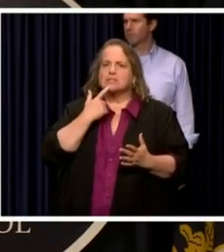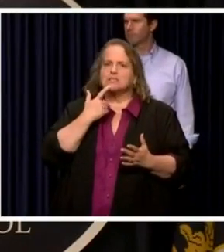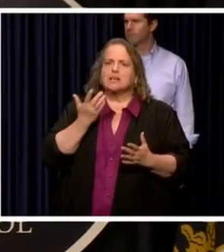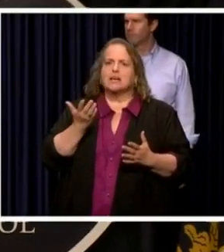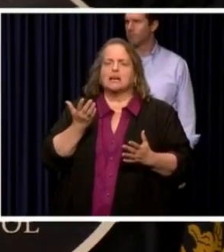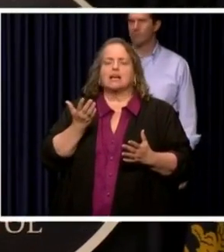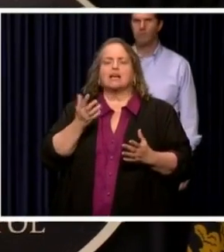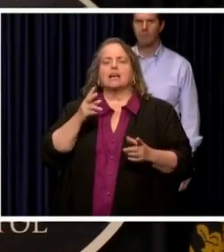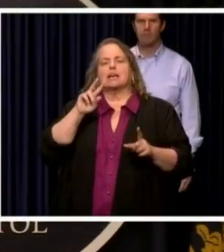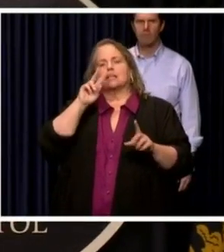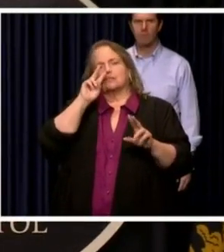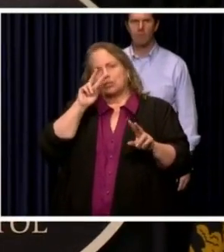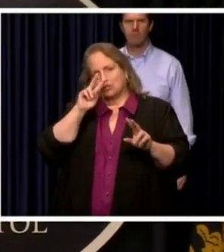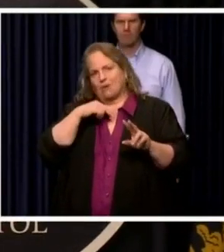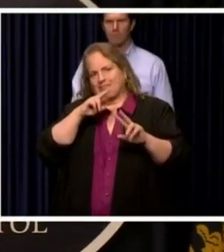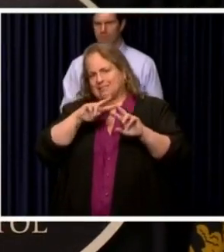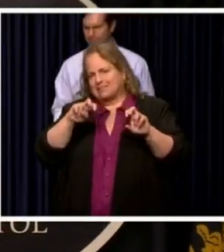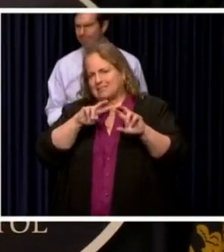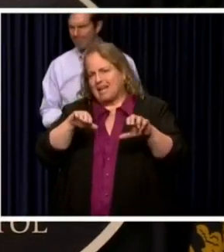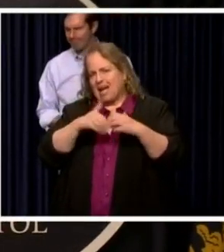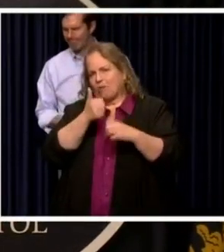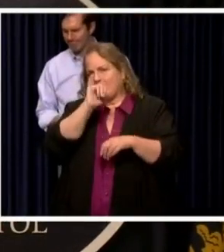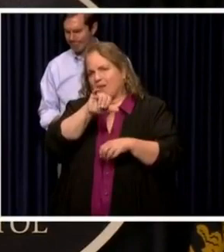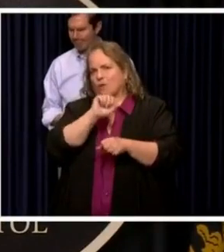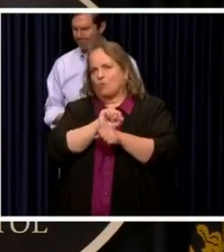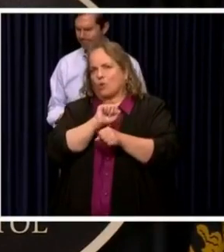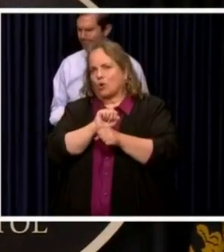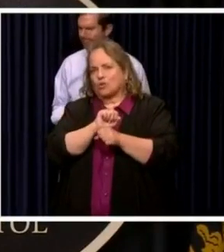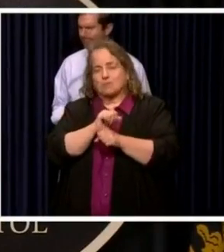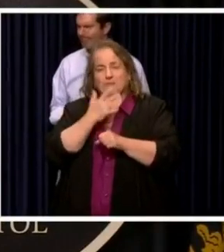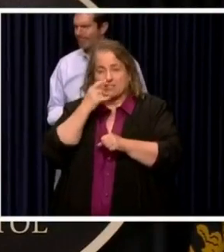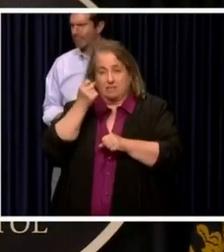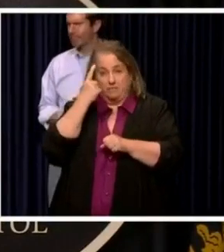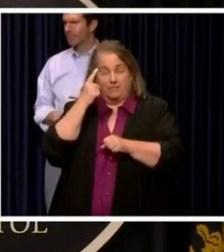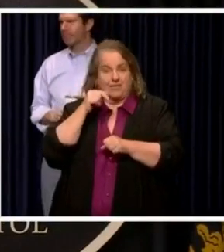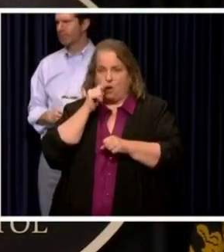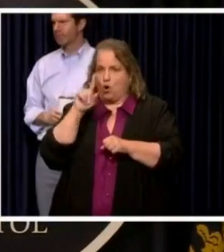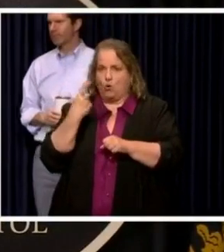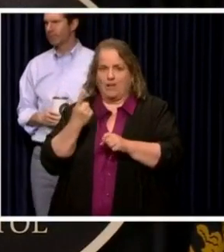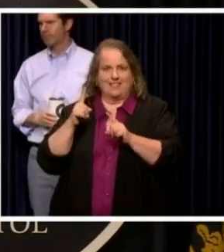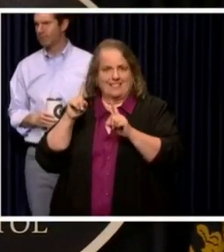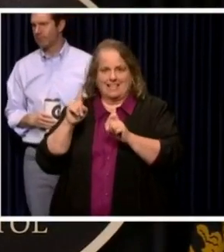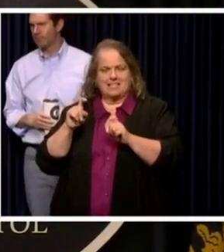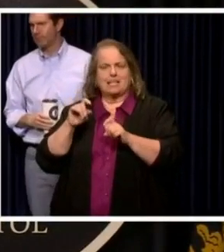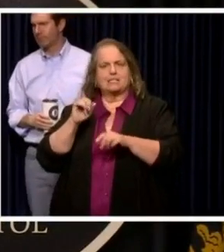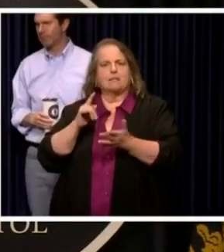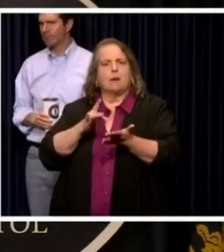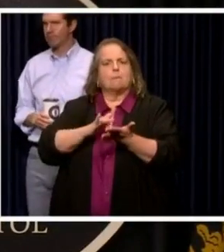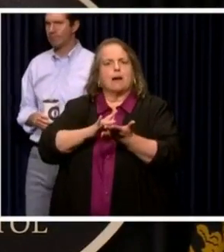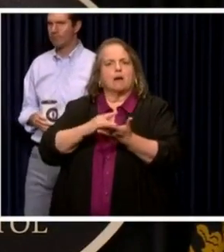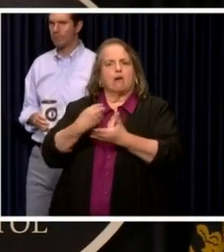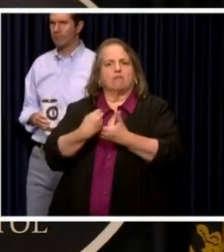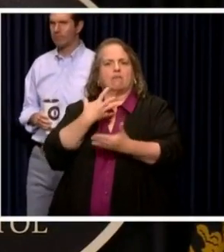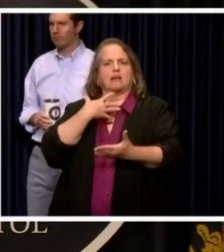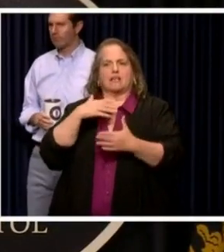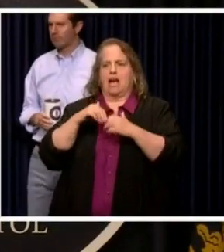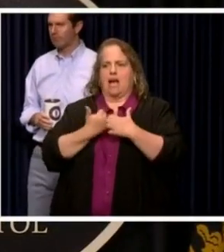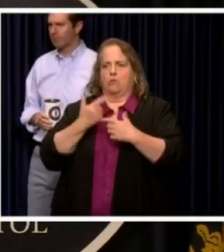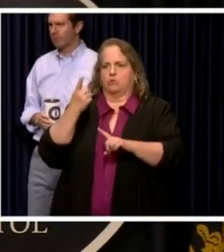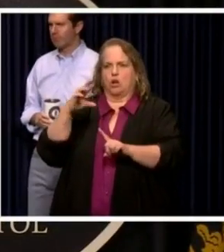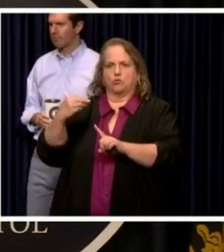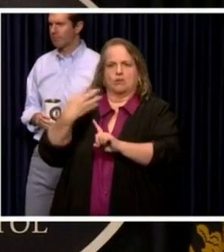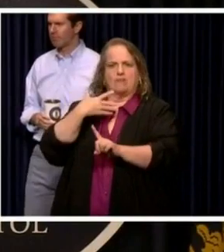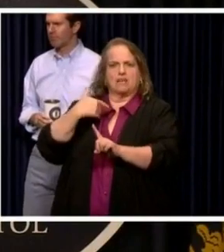stay tuned, and we'll just have to see how that unfolds, because it's not just the test, remember, it's the medical advice that goes with it. So my question would